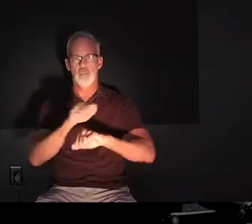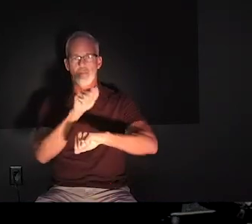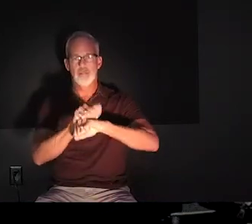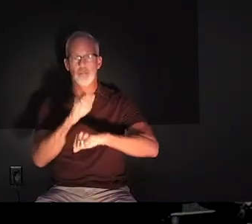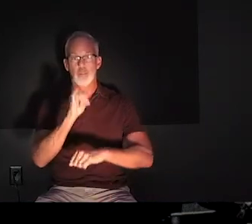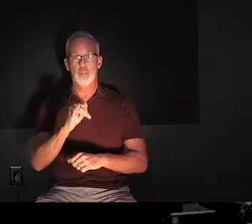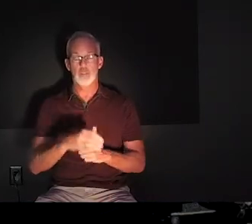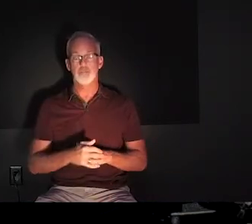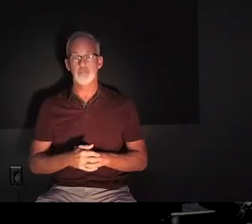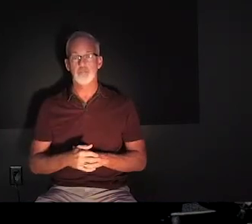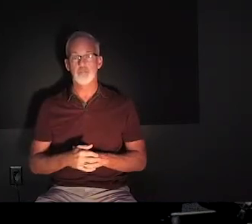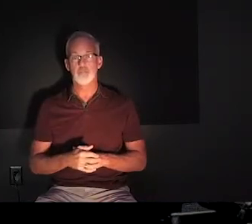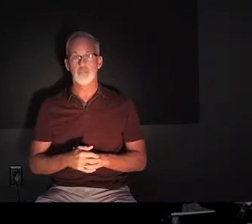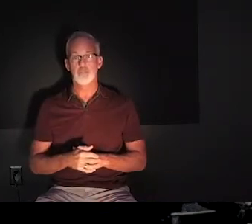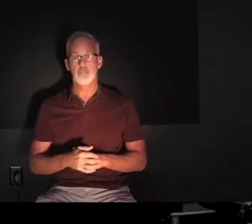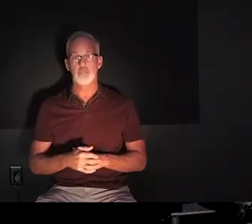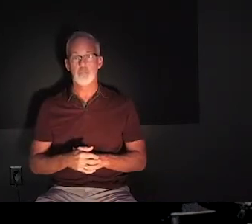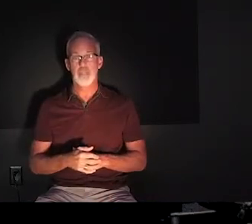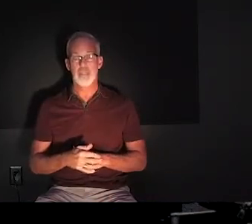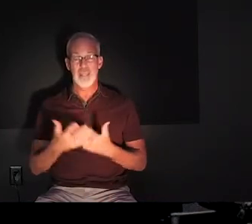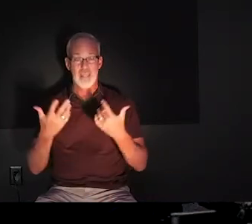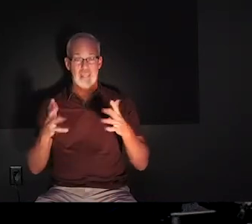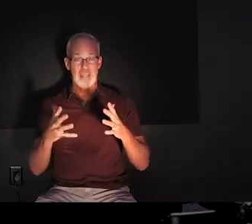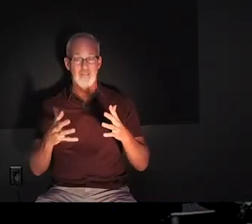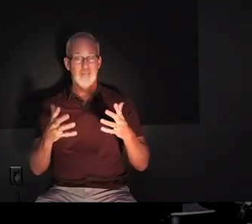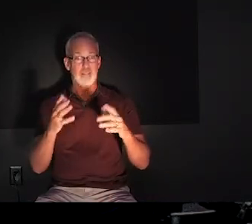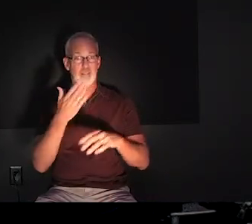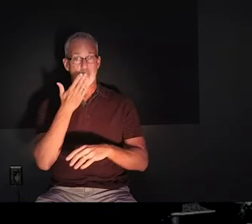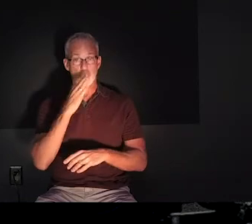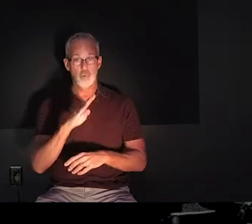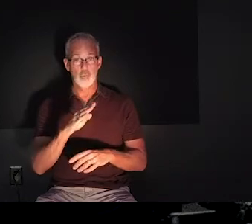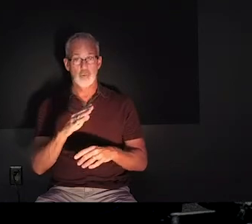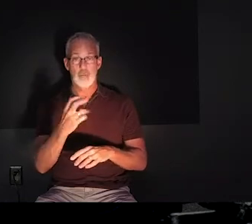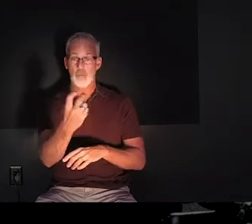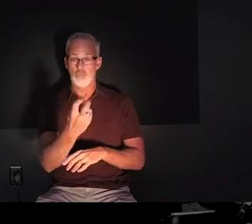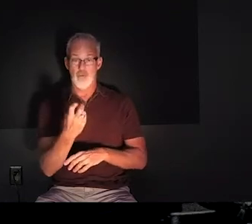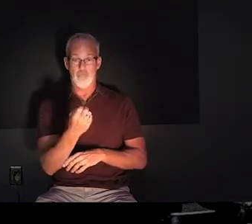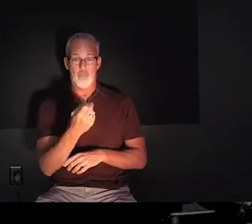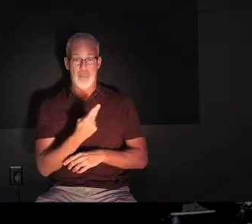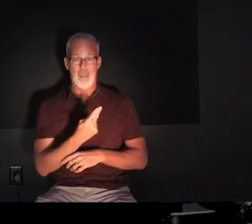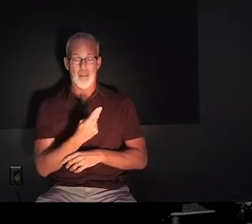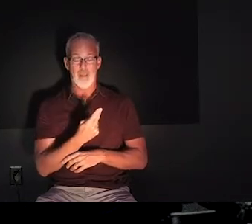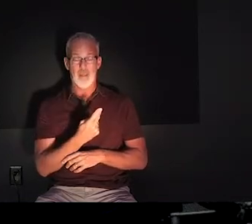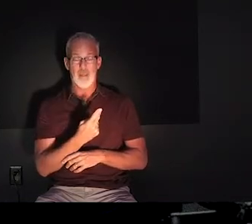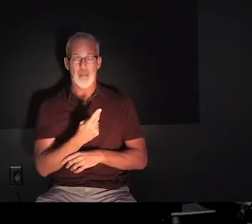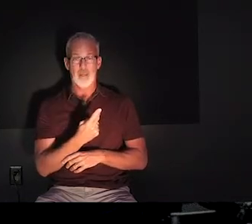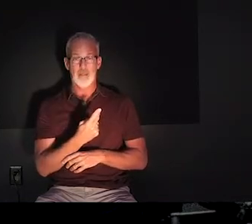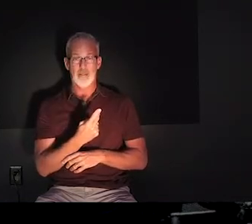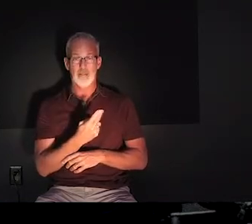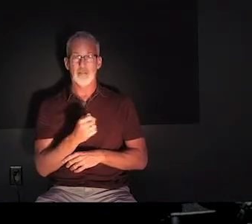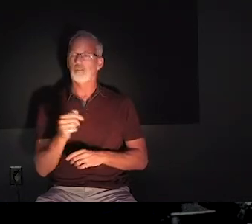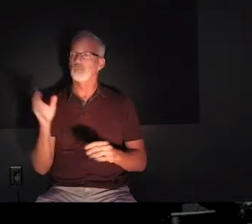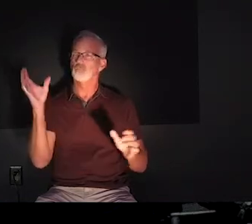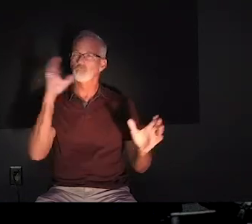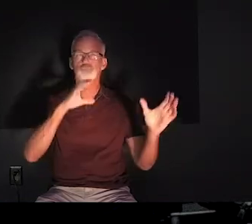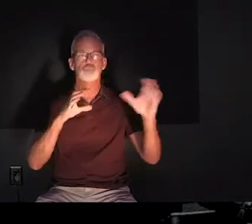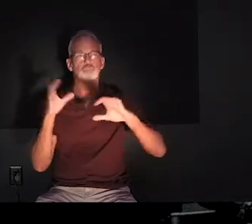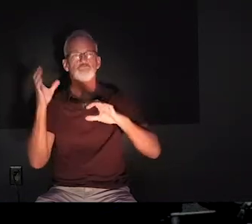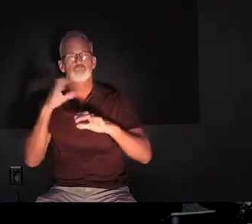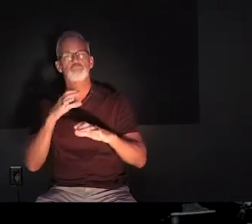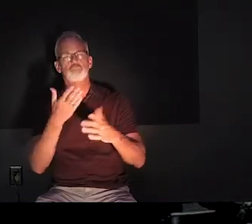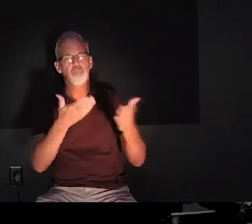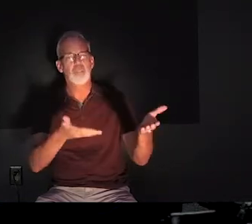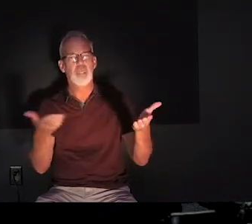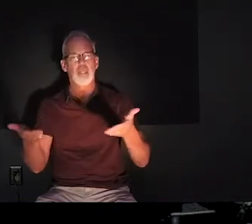says that he was coming from the city of Jerusalem. Could you imagine? Has he got to see the sights and the sounds of